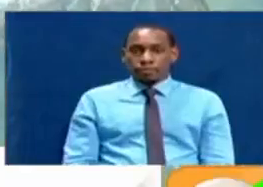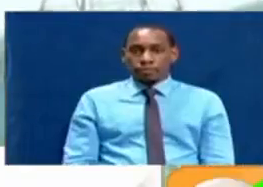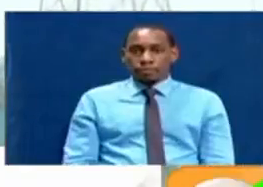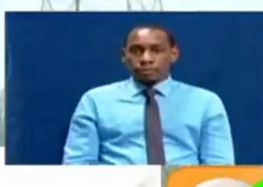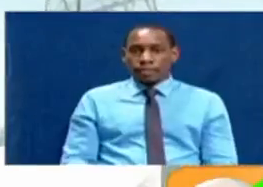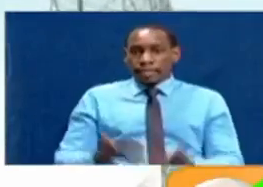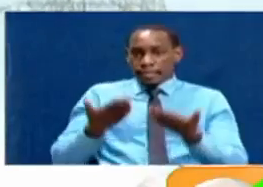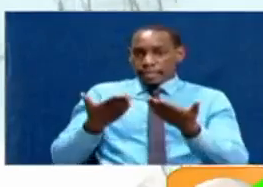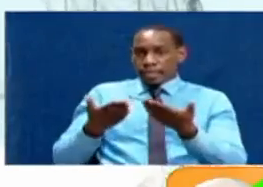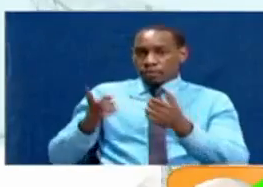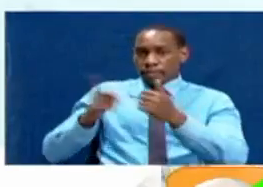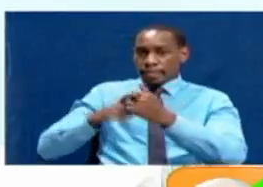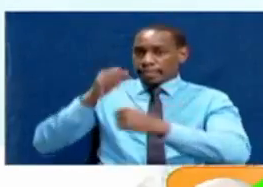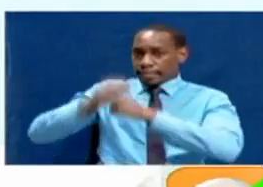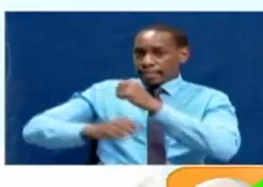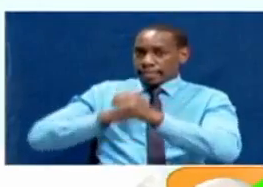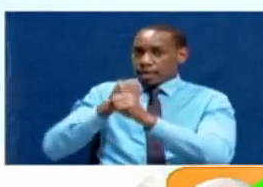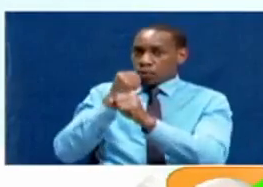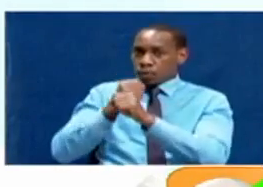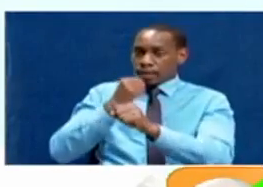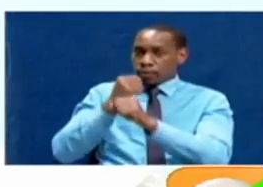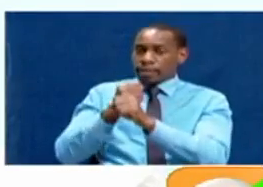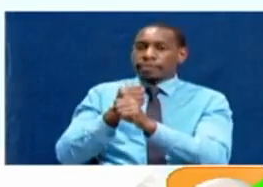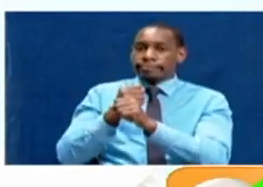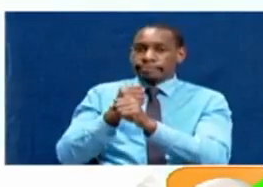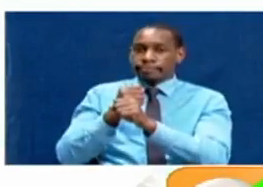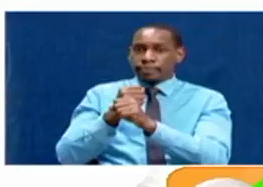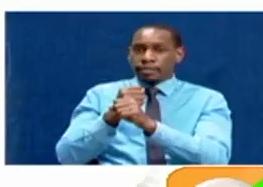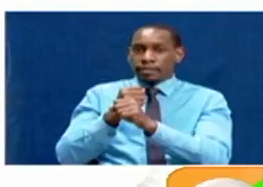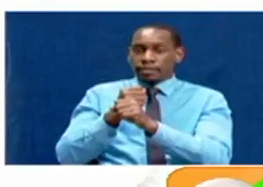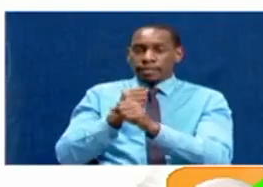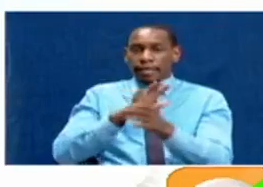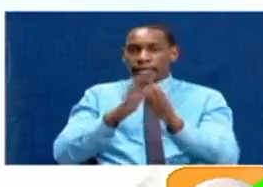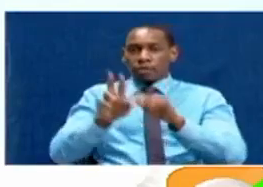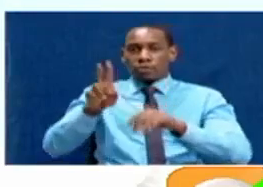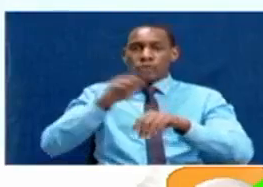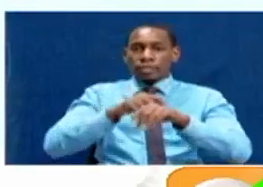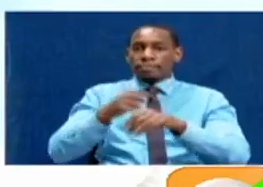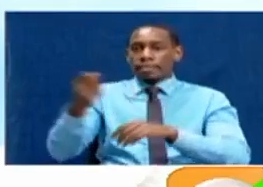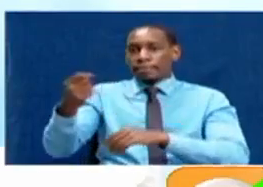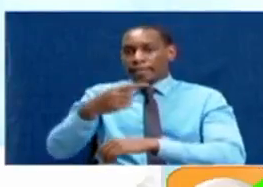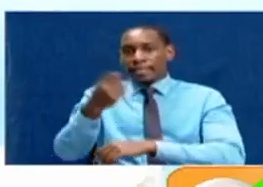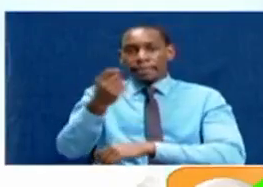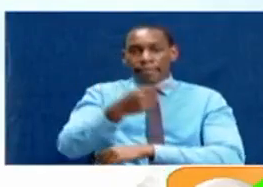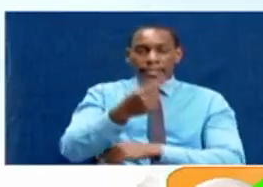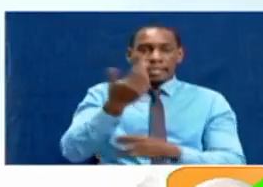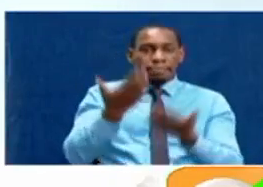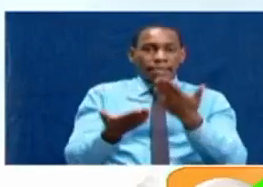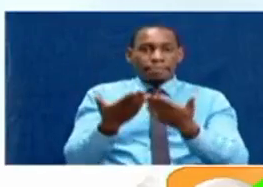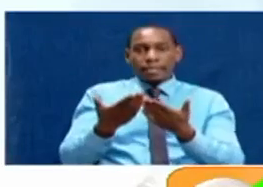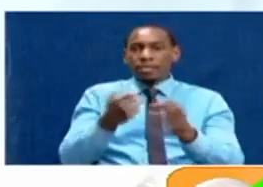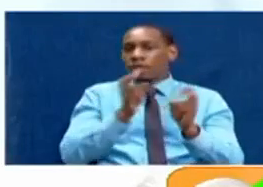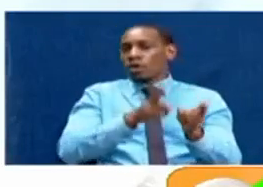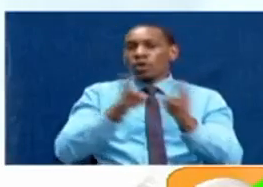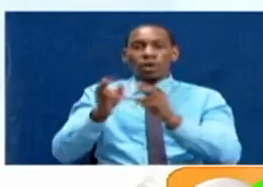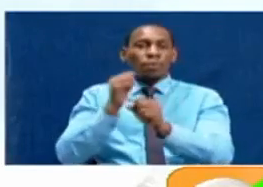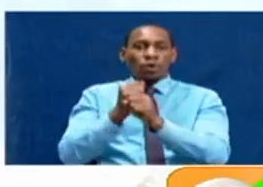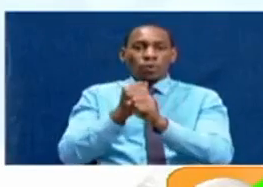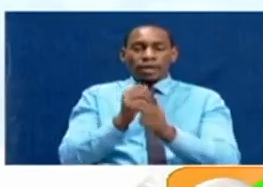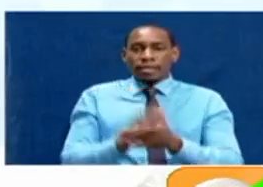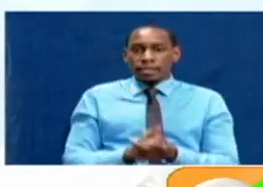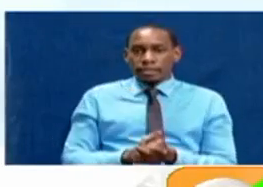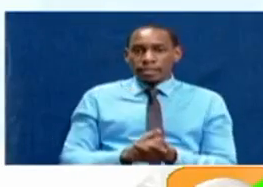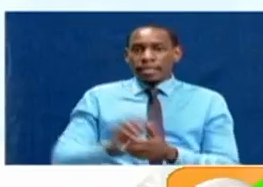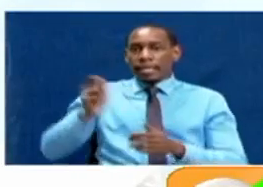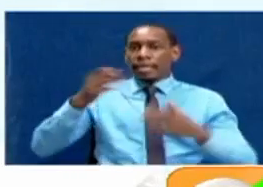Sasa ni mwaka wangu ya sita. Nikifanya hiyo kazi mara kama mbili kwa mwezi ama tuseme ni regular job. Lakini